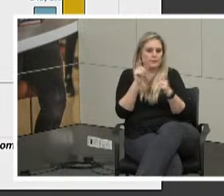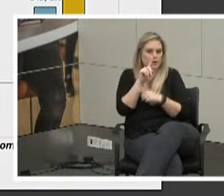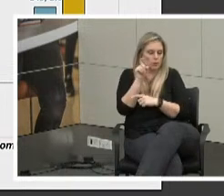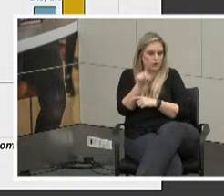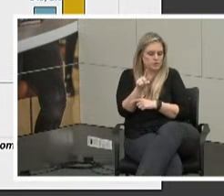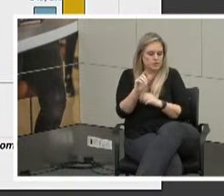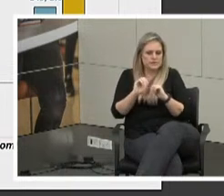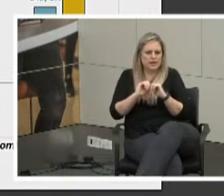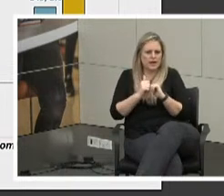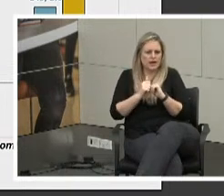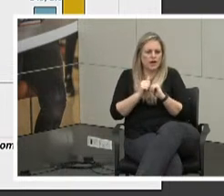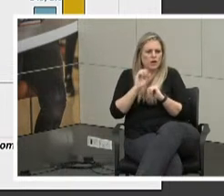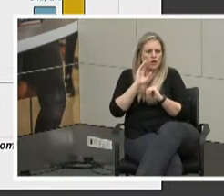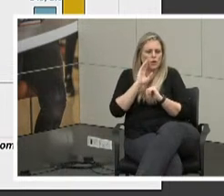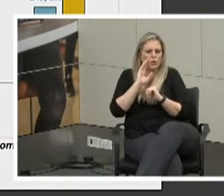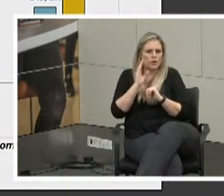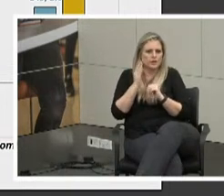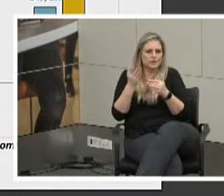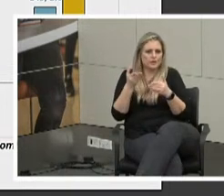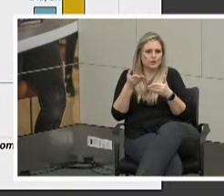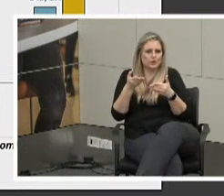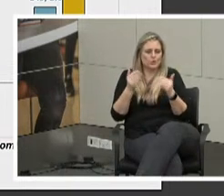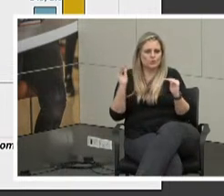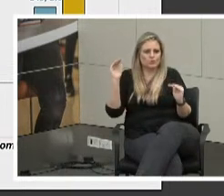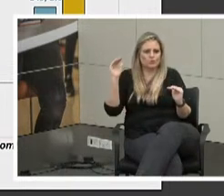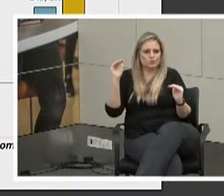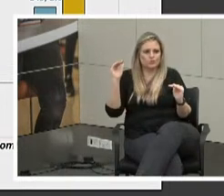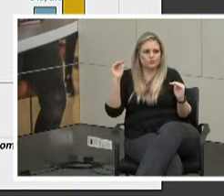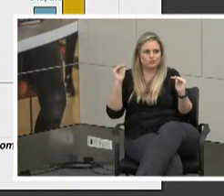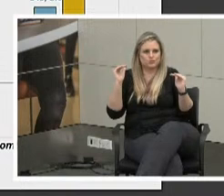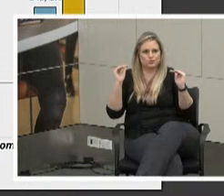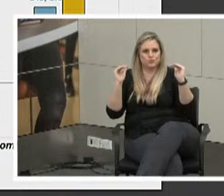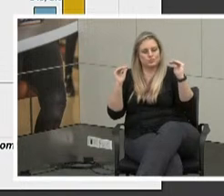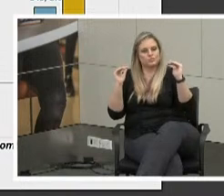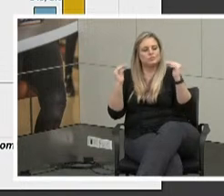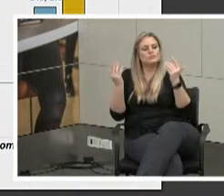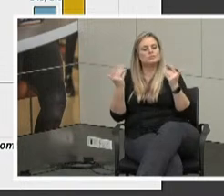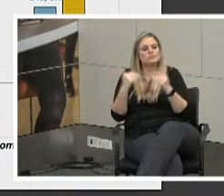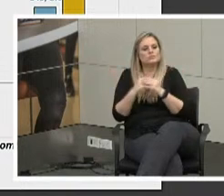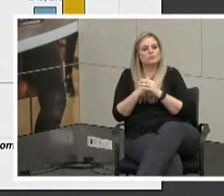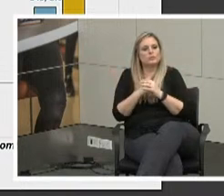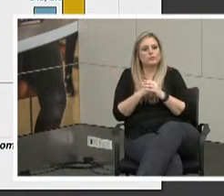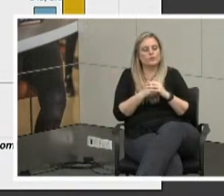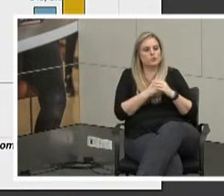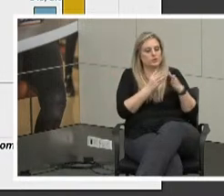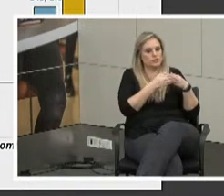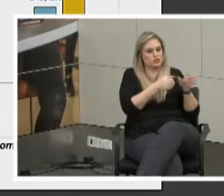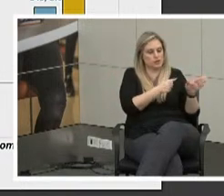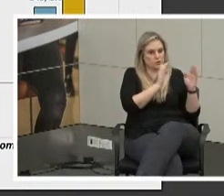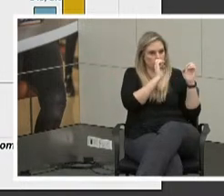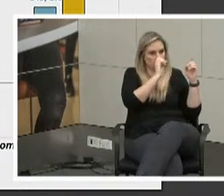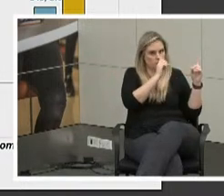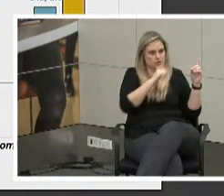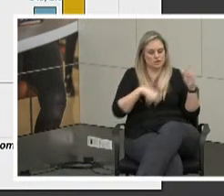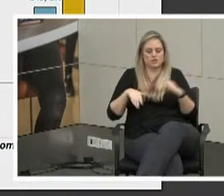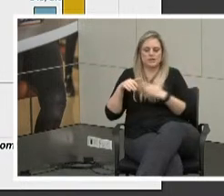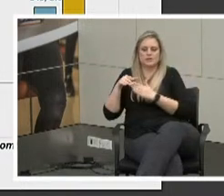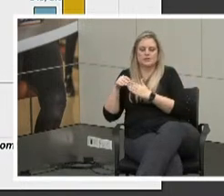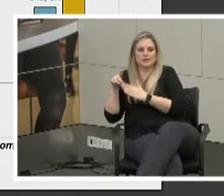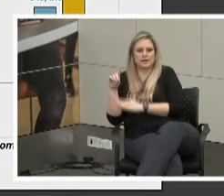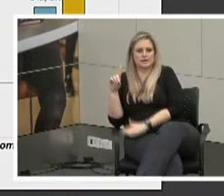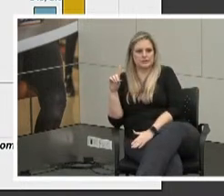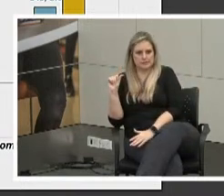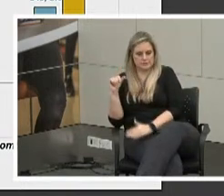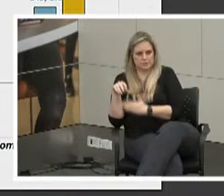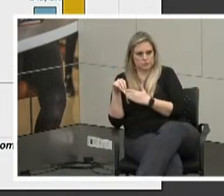always how are you going to uh close that achievement Gap um between our general education counterparts and